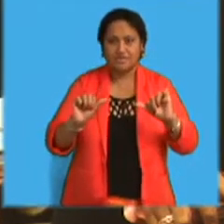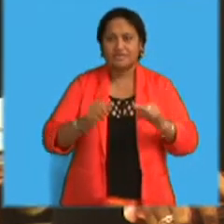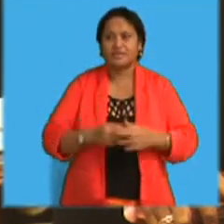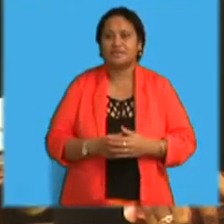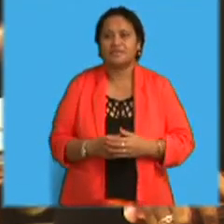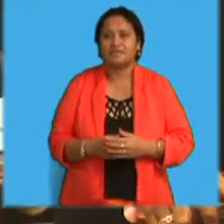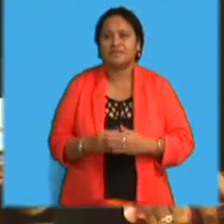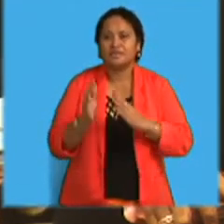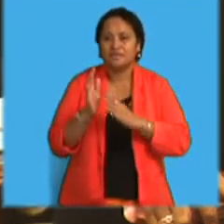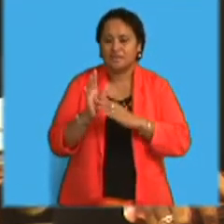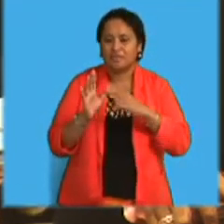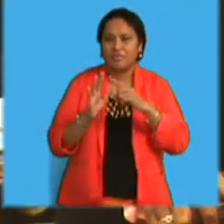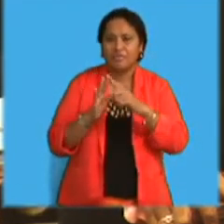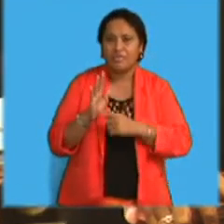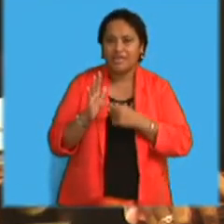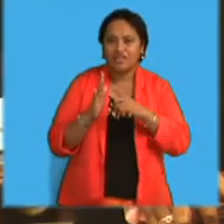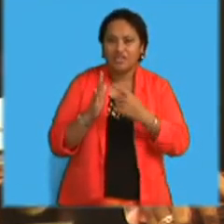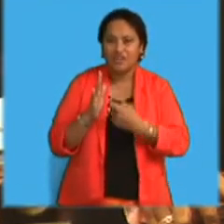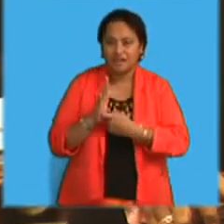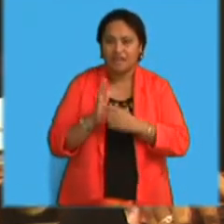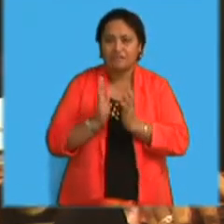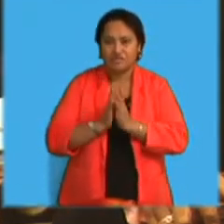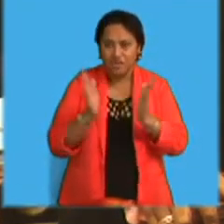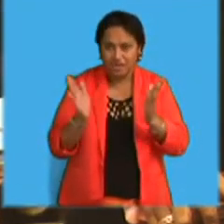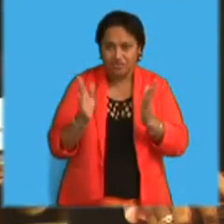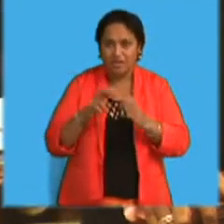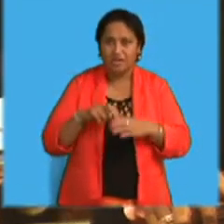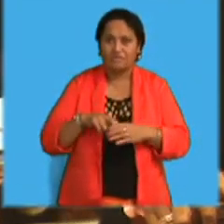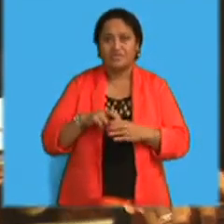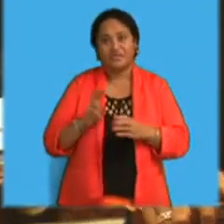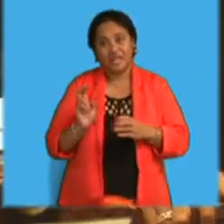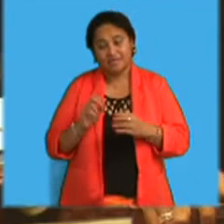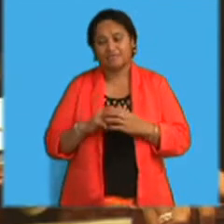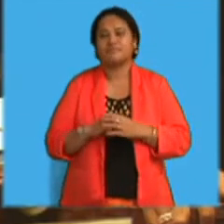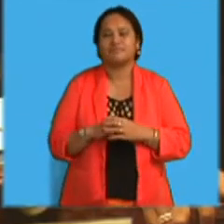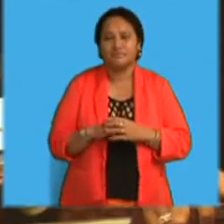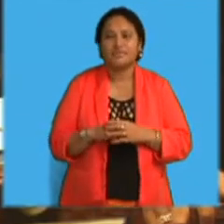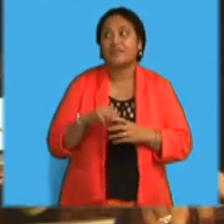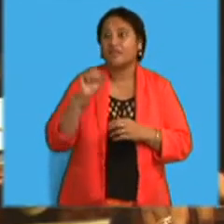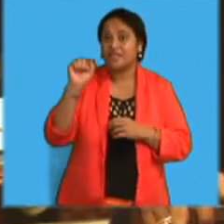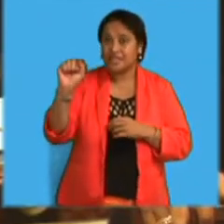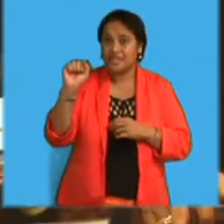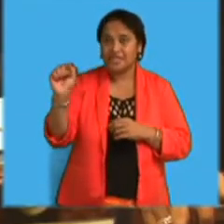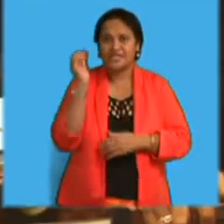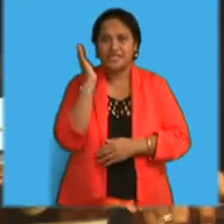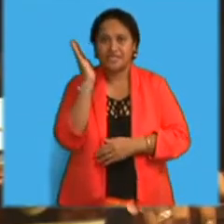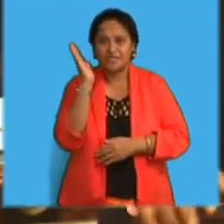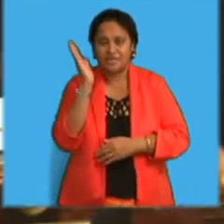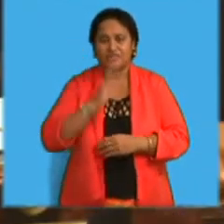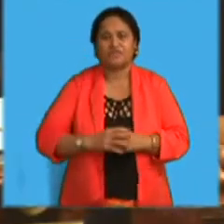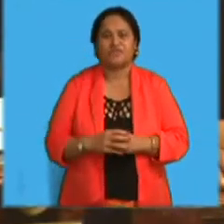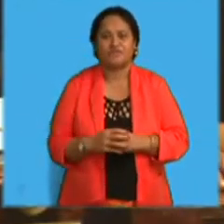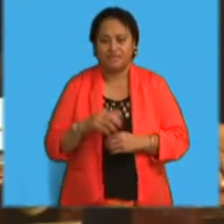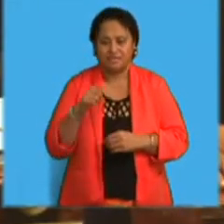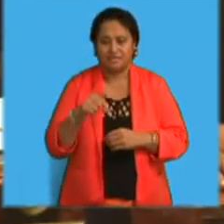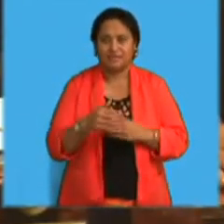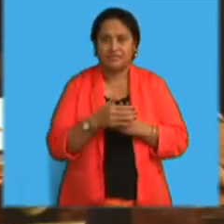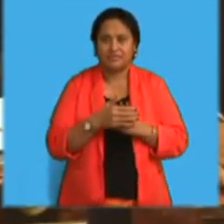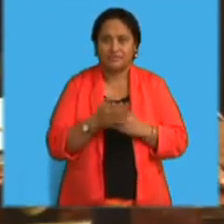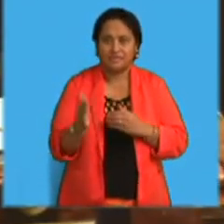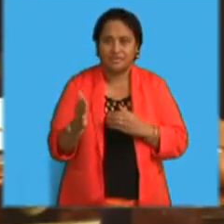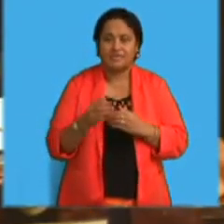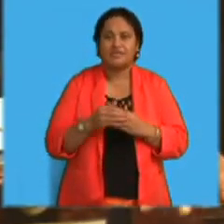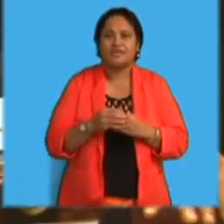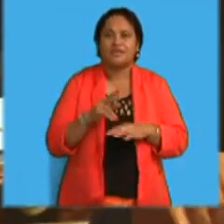Retired Chochi Kunusi Konrote, for his most gracious speech for the opening of this session of Parliament. Madam